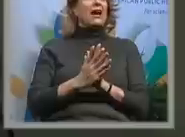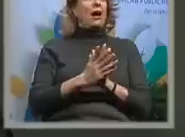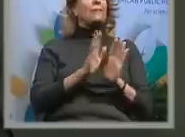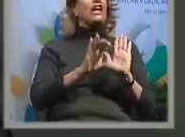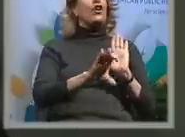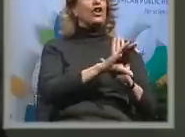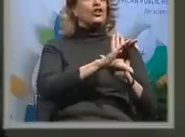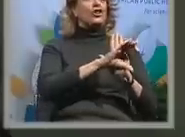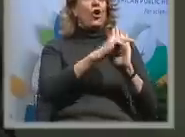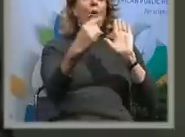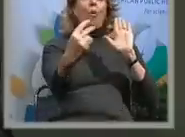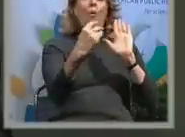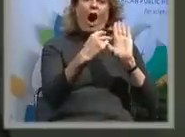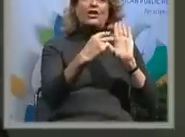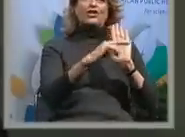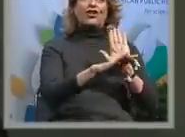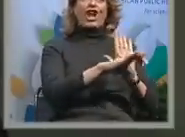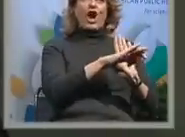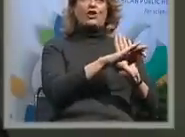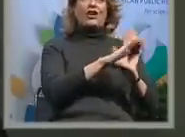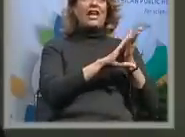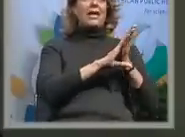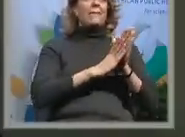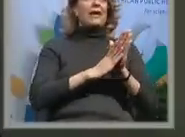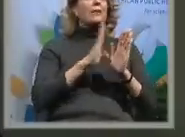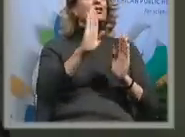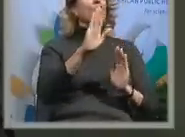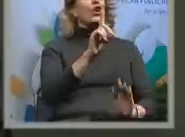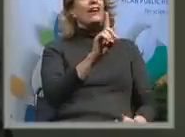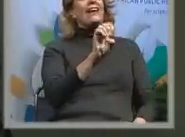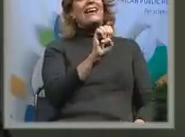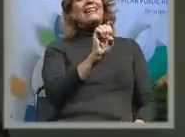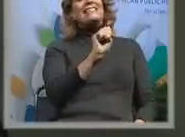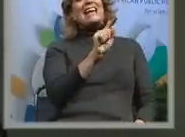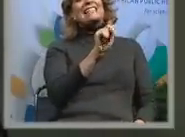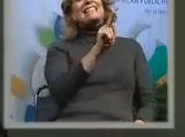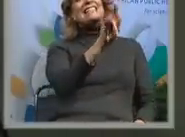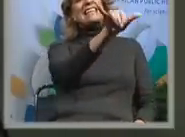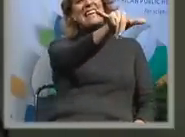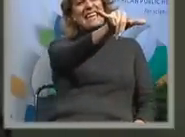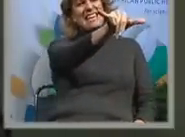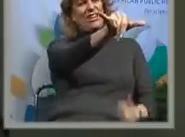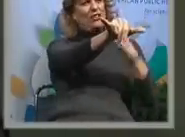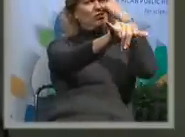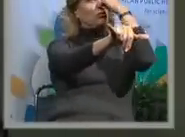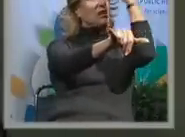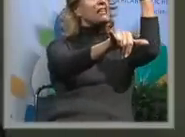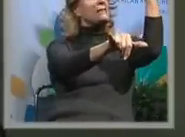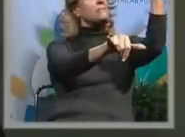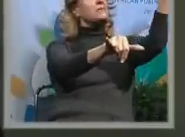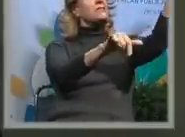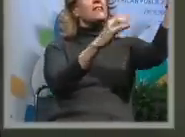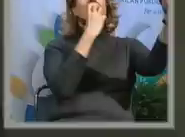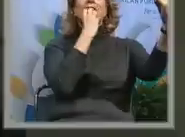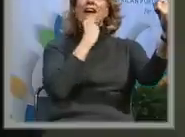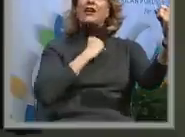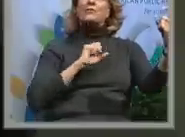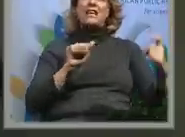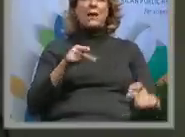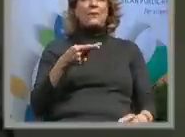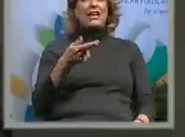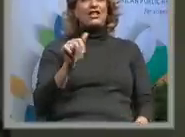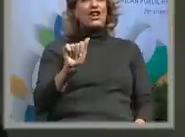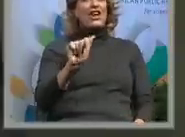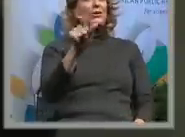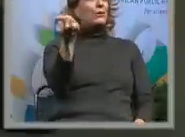character. Watch your character. It becomes your destiny, dreams, and values. APHA, you are